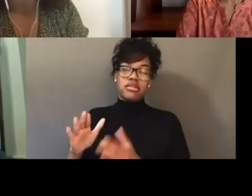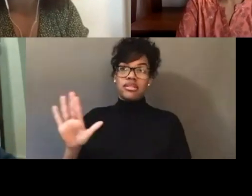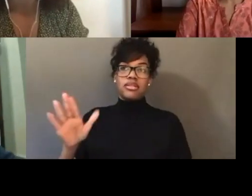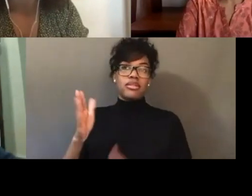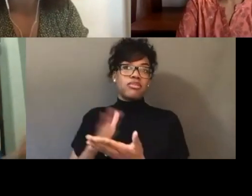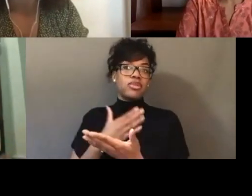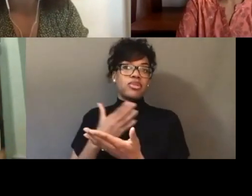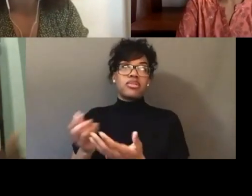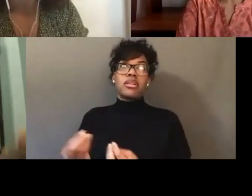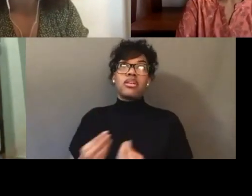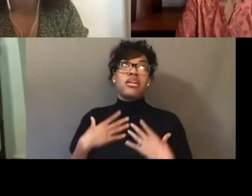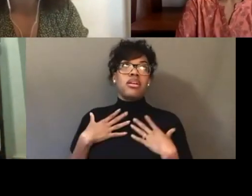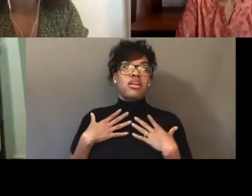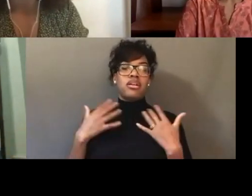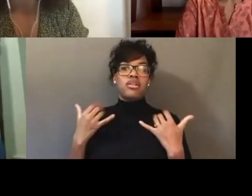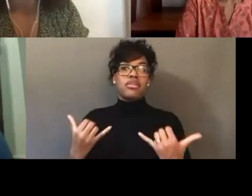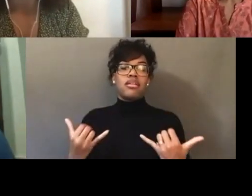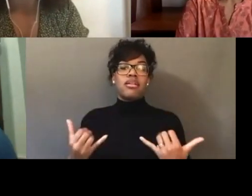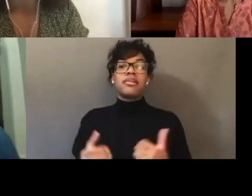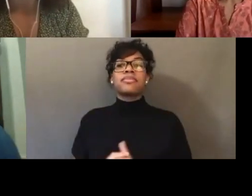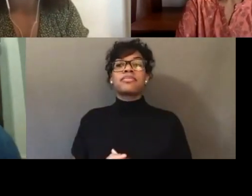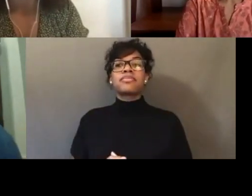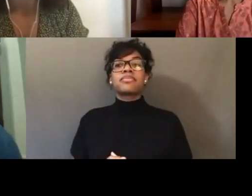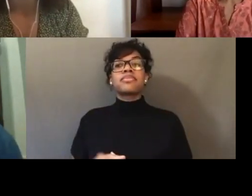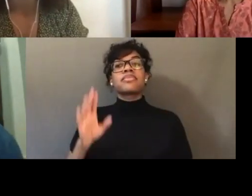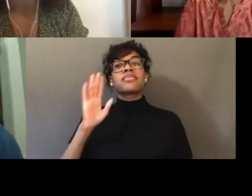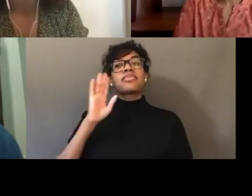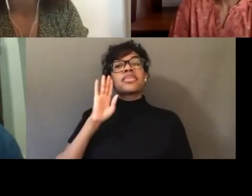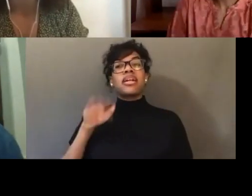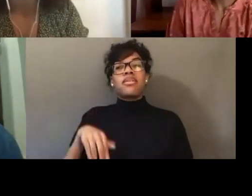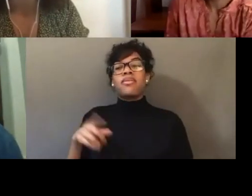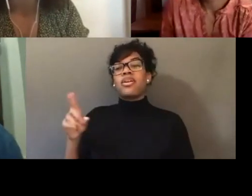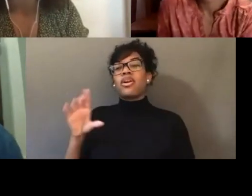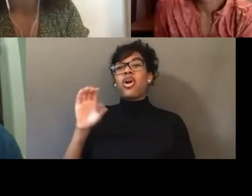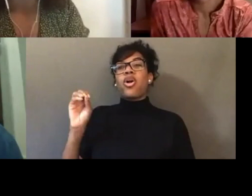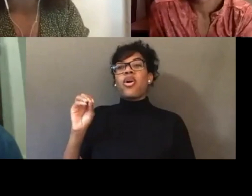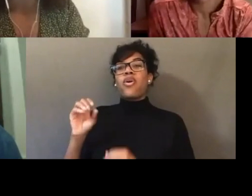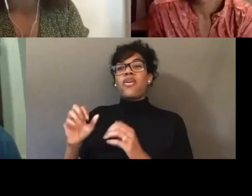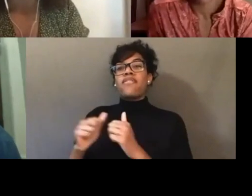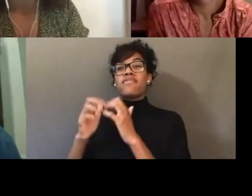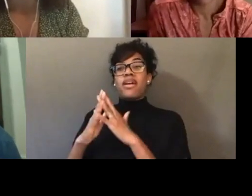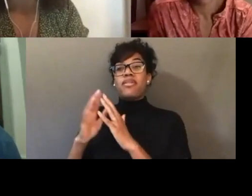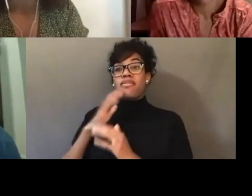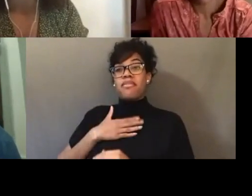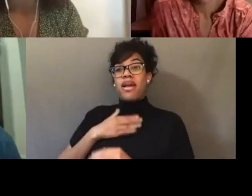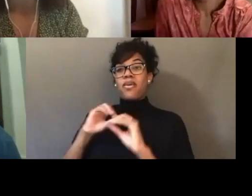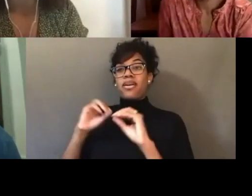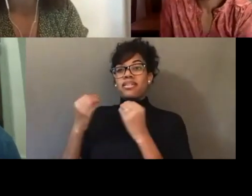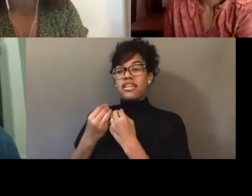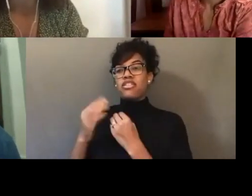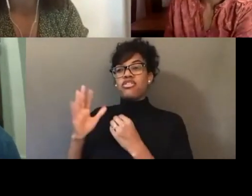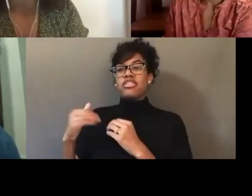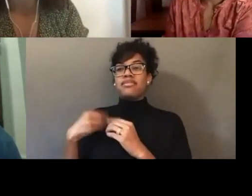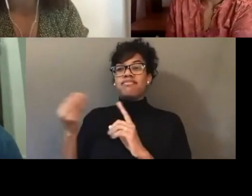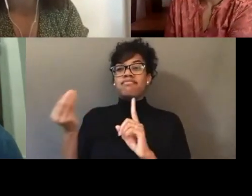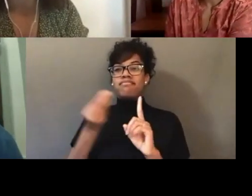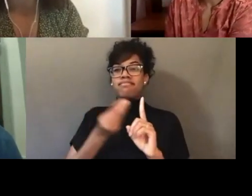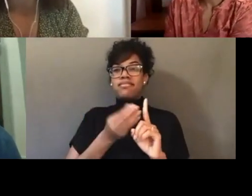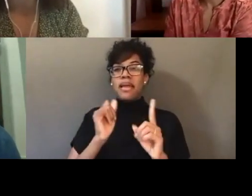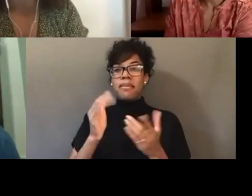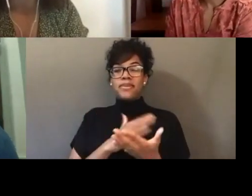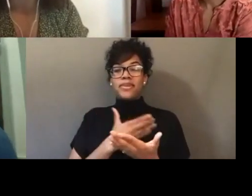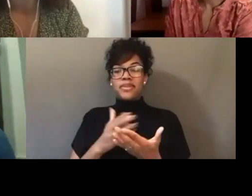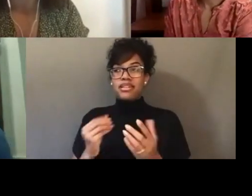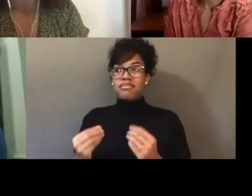one of, you know, the co-founders of the organization, for putting that on my radar, because I need that kind of music to